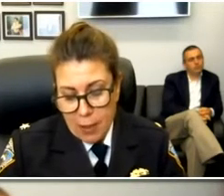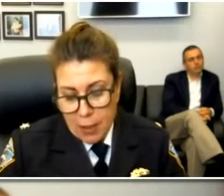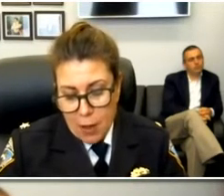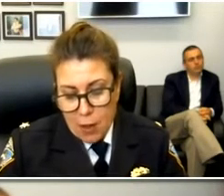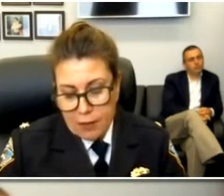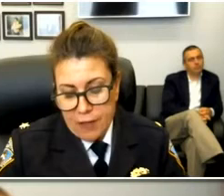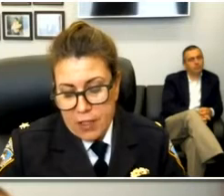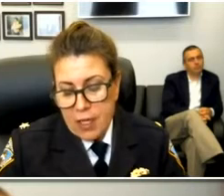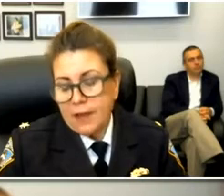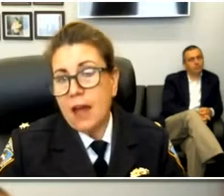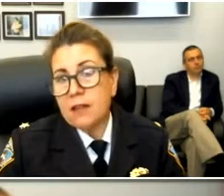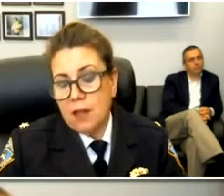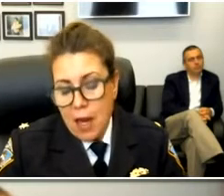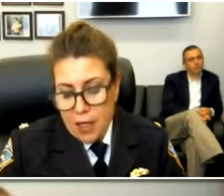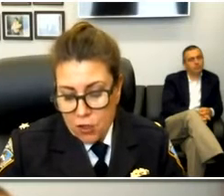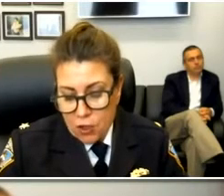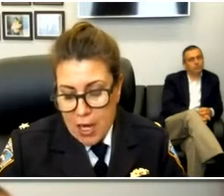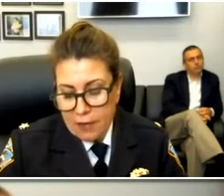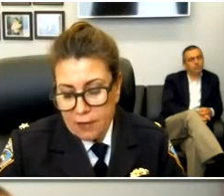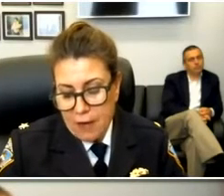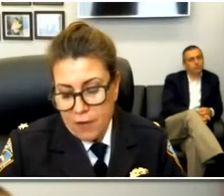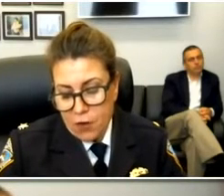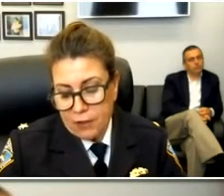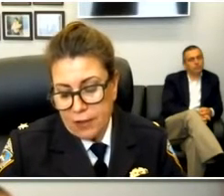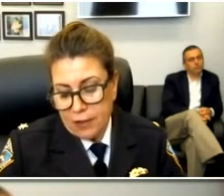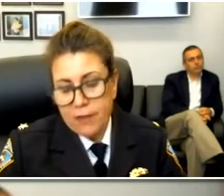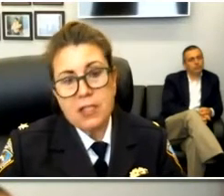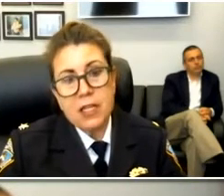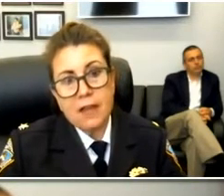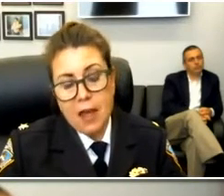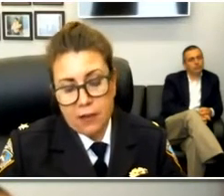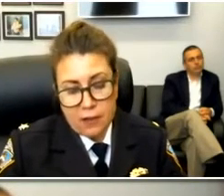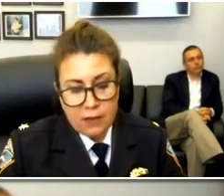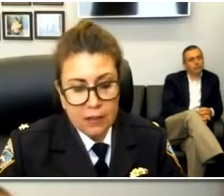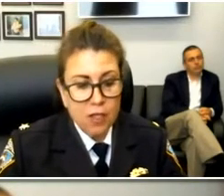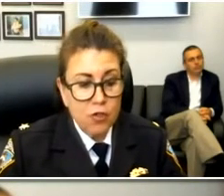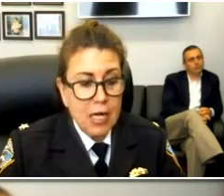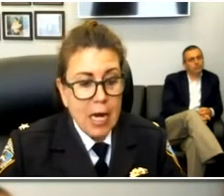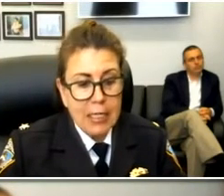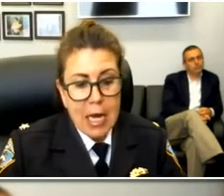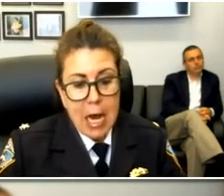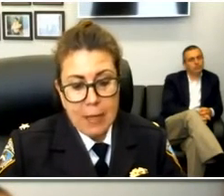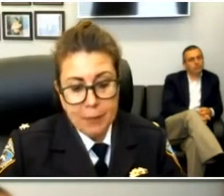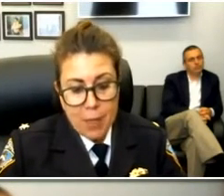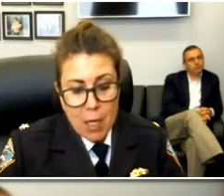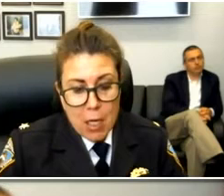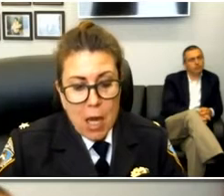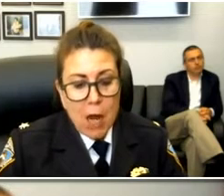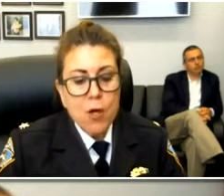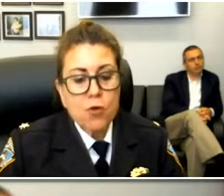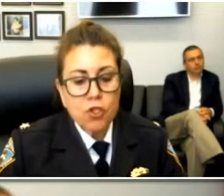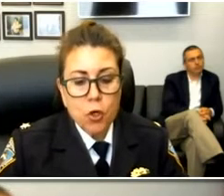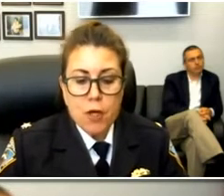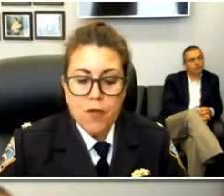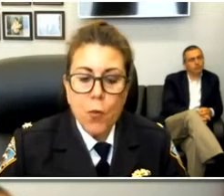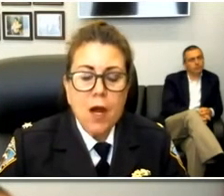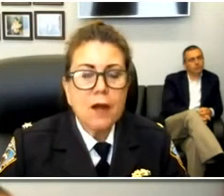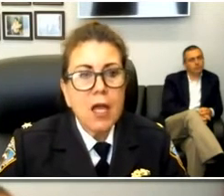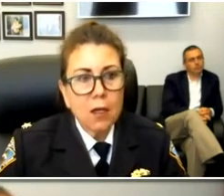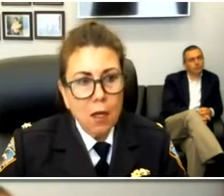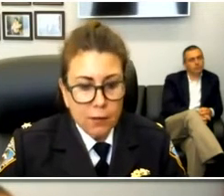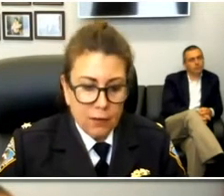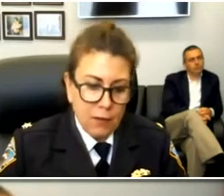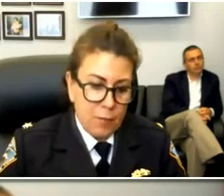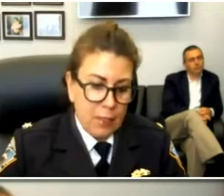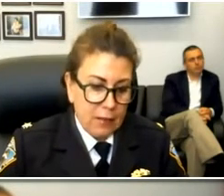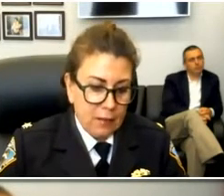responding to every call for service if we are able to develop that probable cause of a crime exists we are making arrests